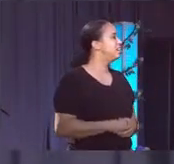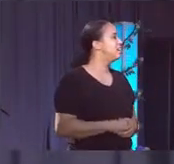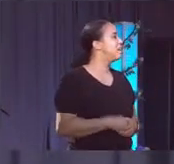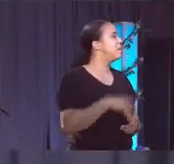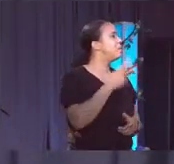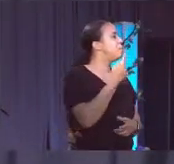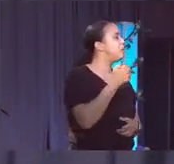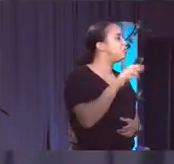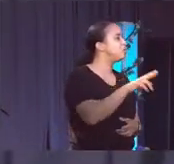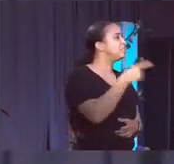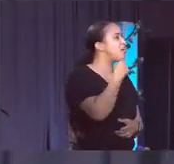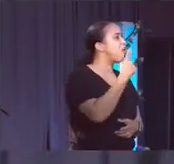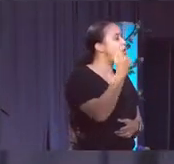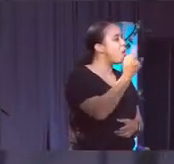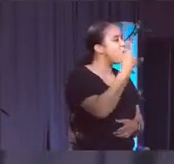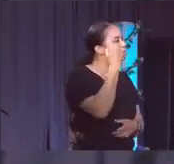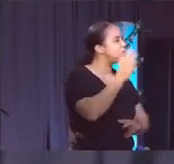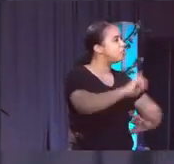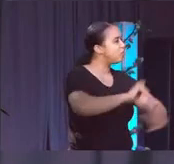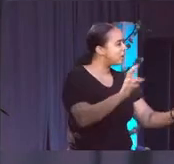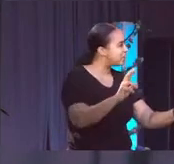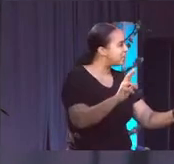Peter says, always be ready. I want to give you